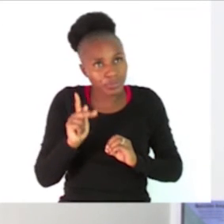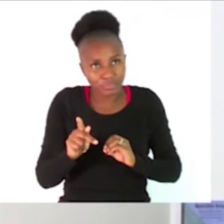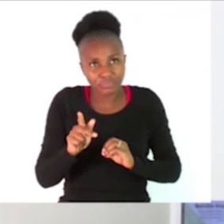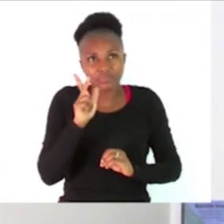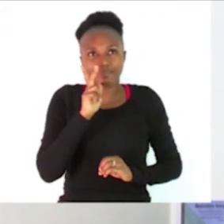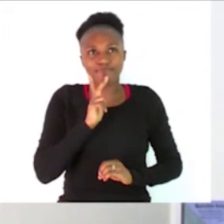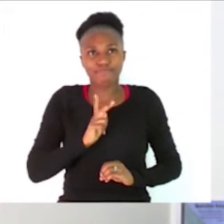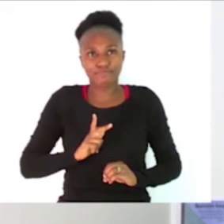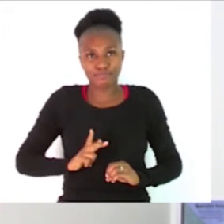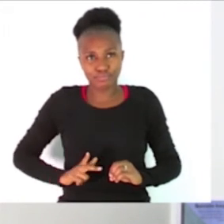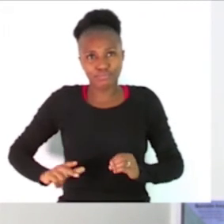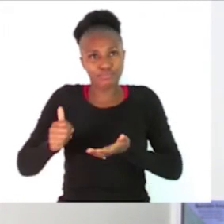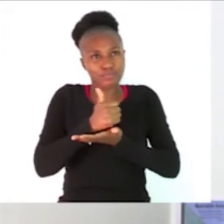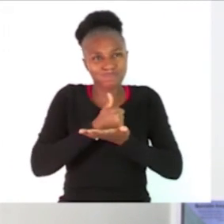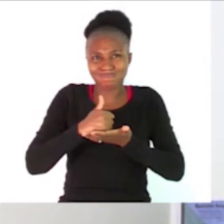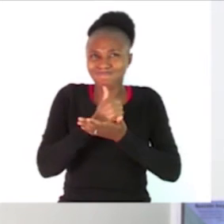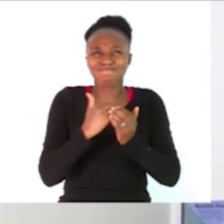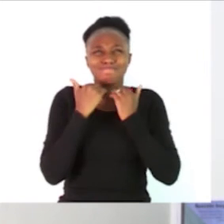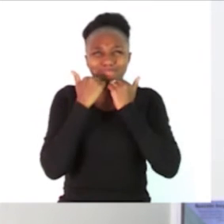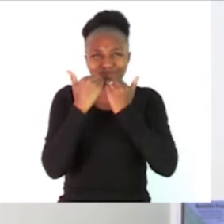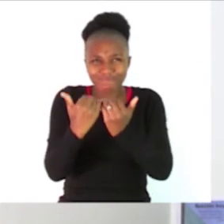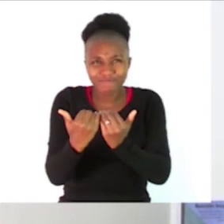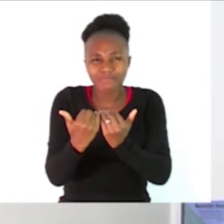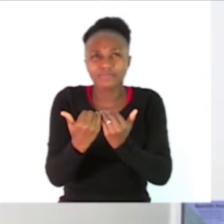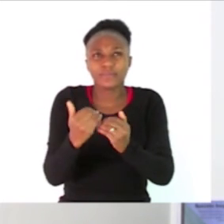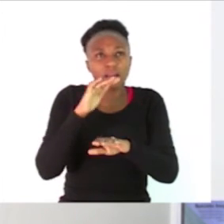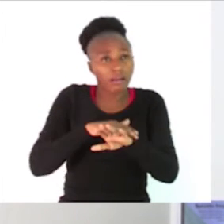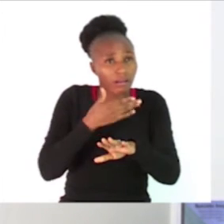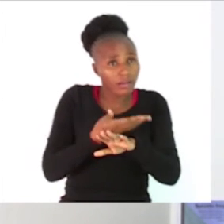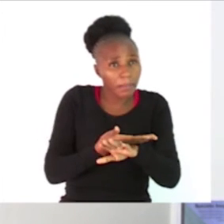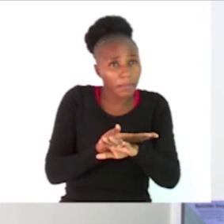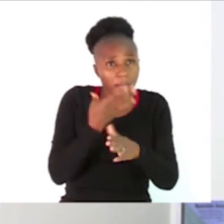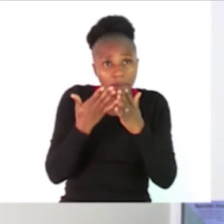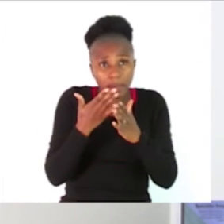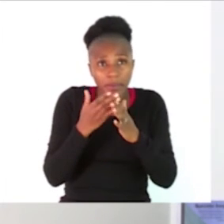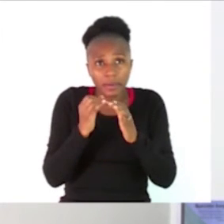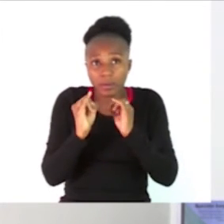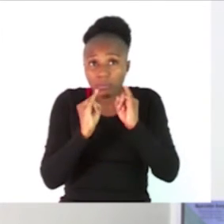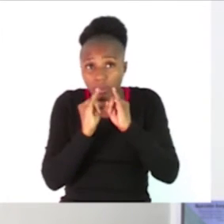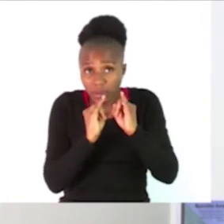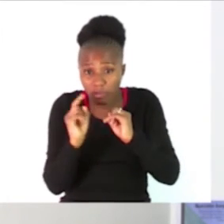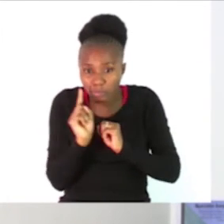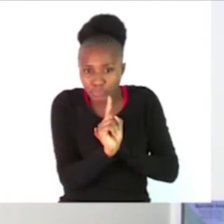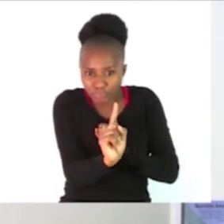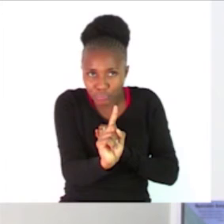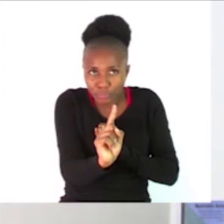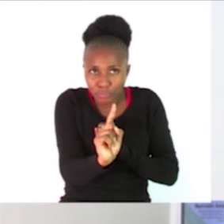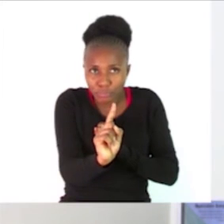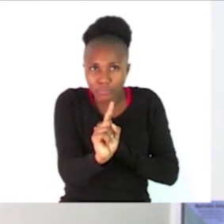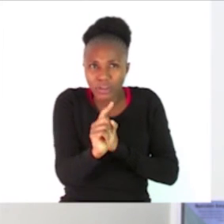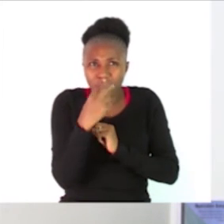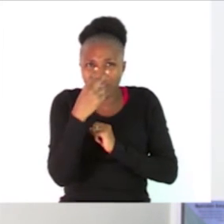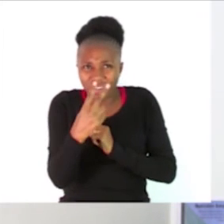job interviews, sometimes, or most of the time, we look at people that are very well presented. You cannot